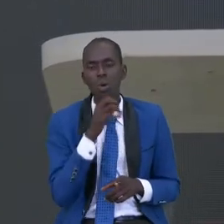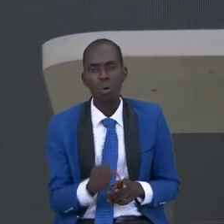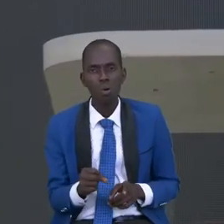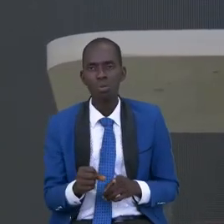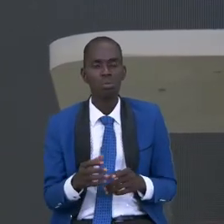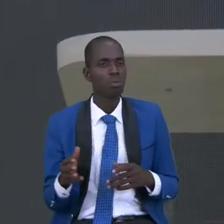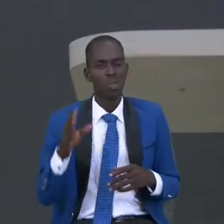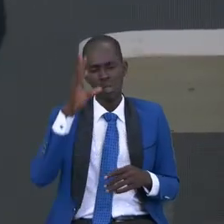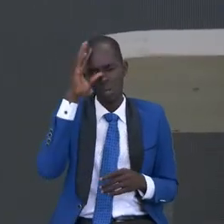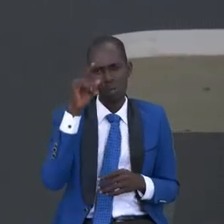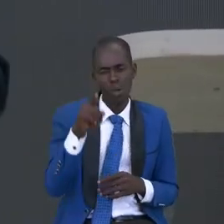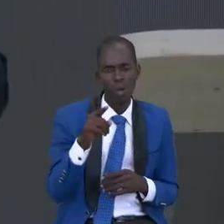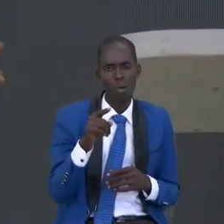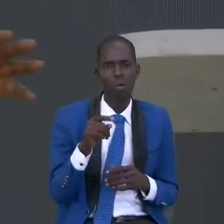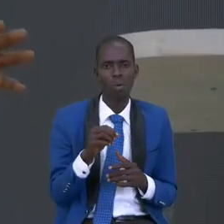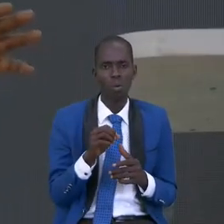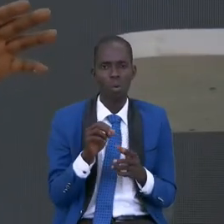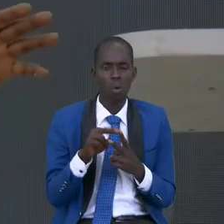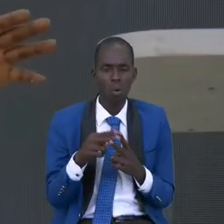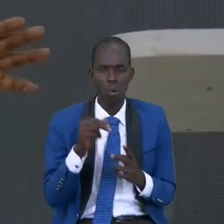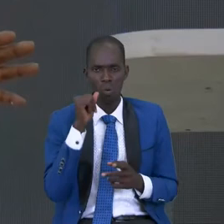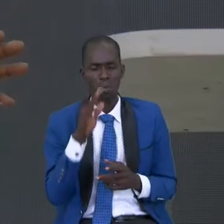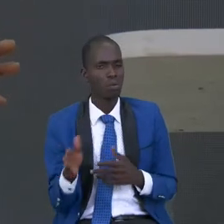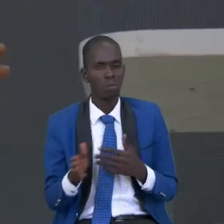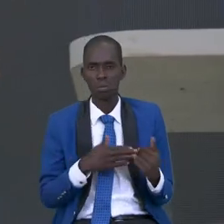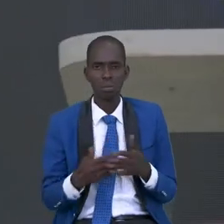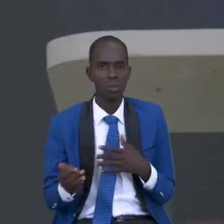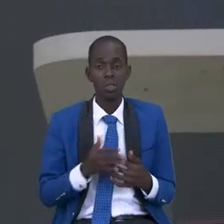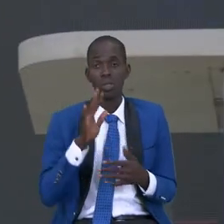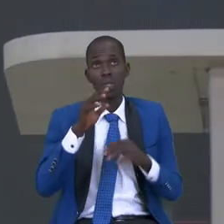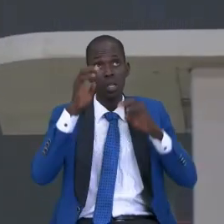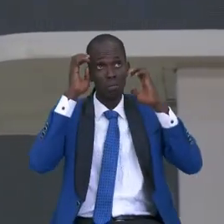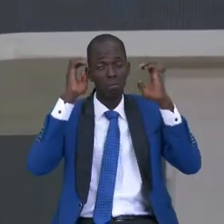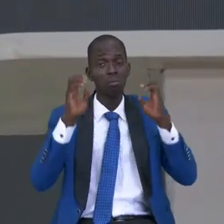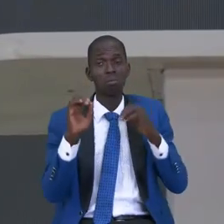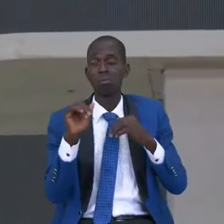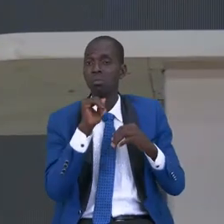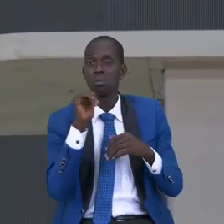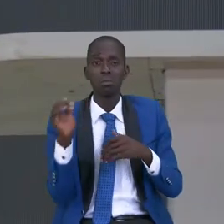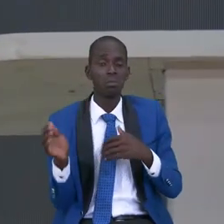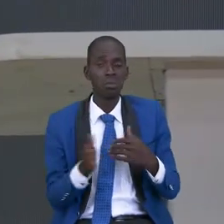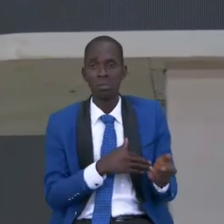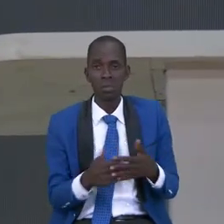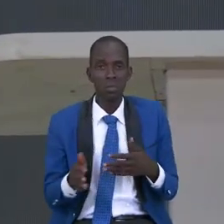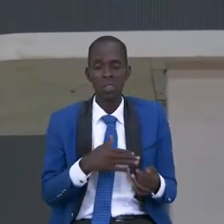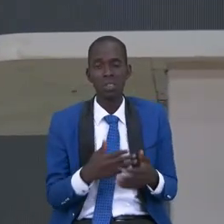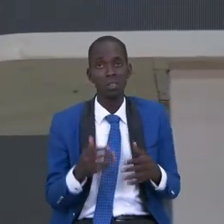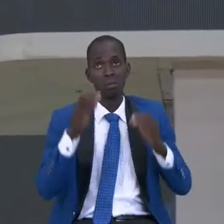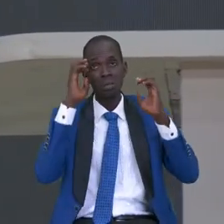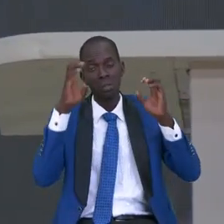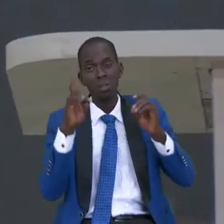a woman, and your education does not count, literate, illiterate, and